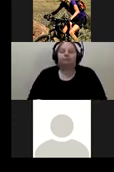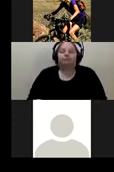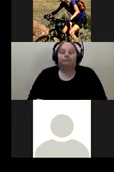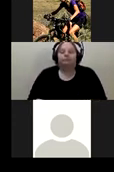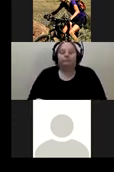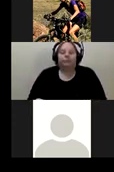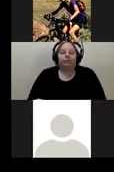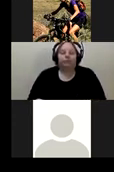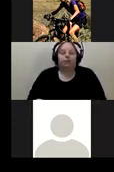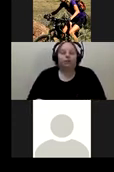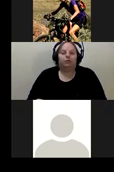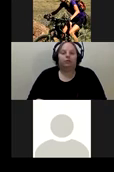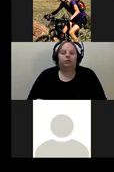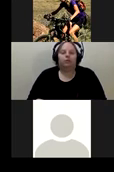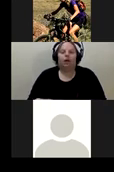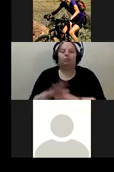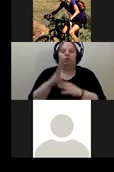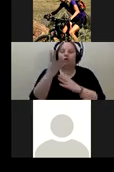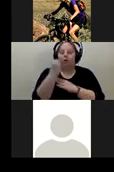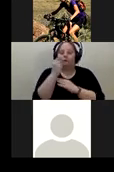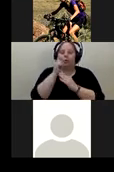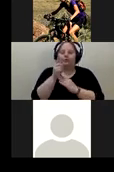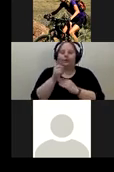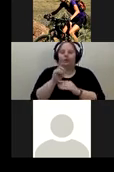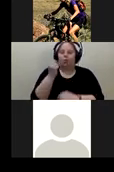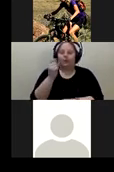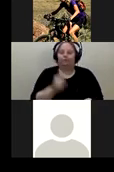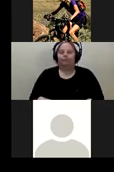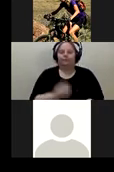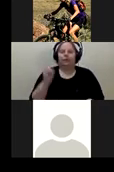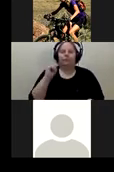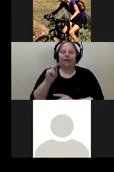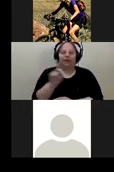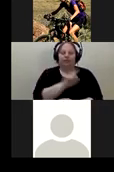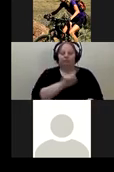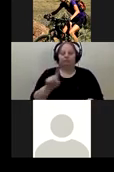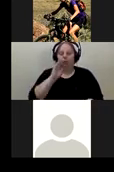And I'm going to sneak off the camera just for 1 second. Hang on. I'll be right back.